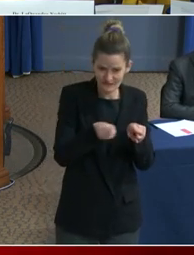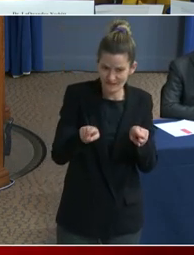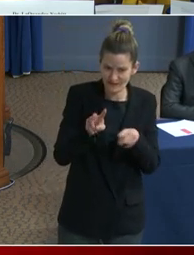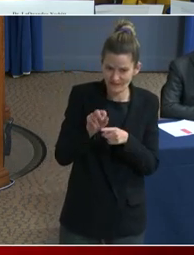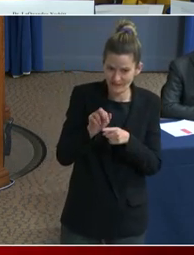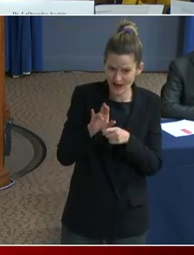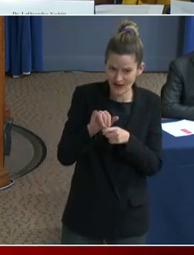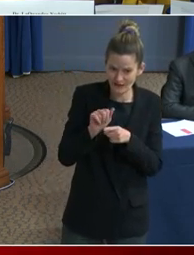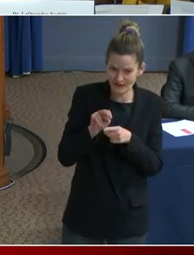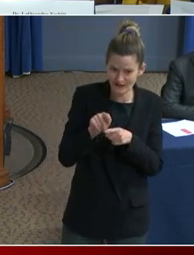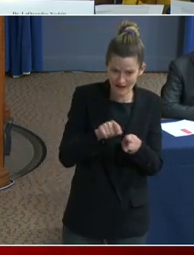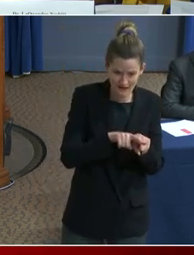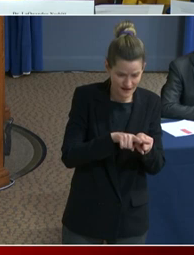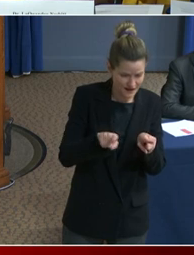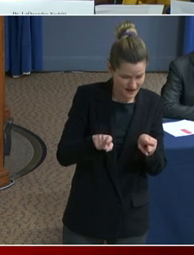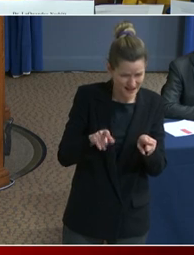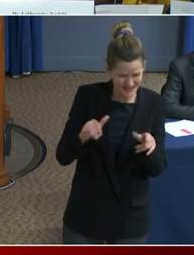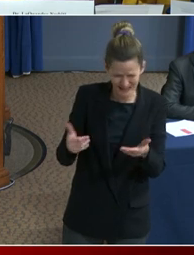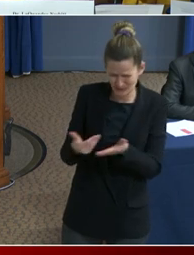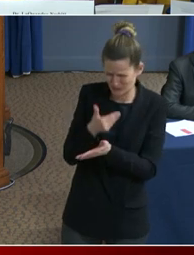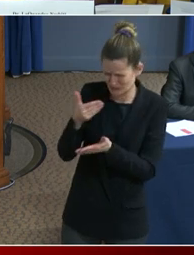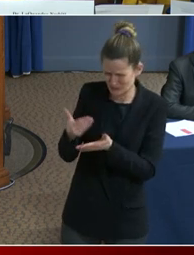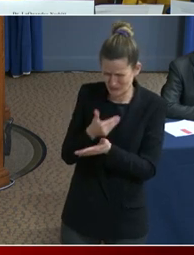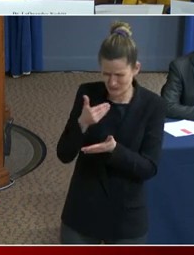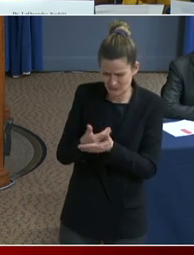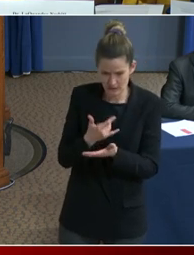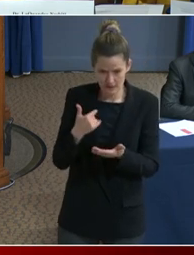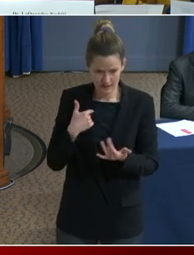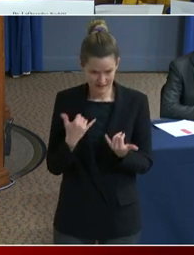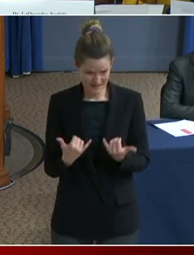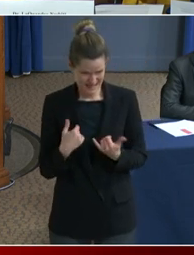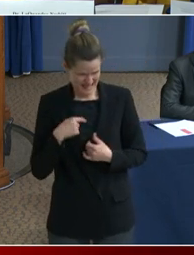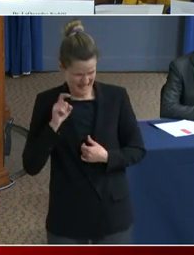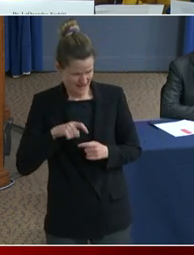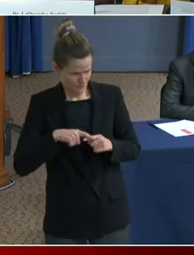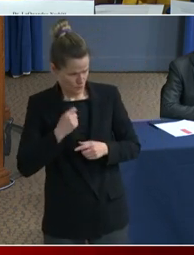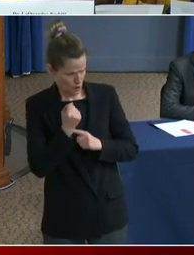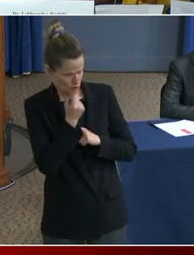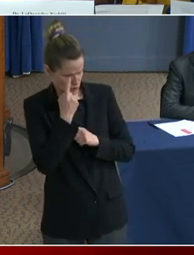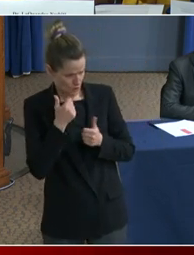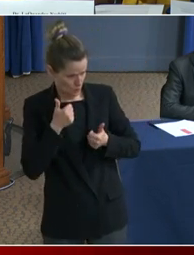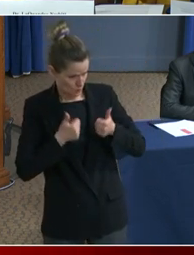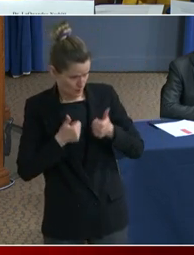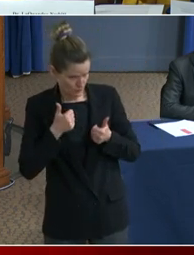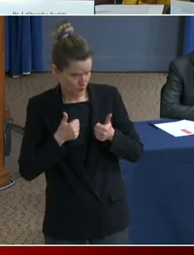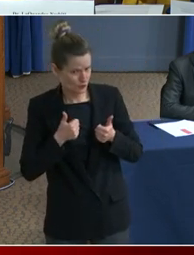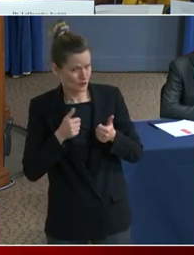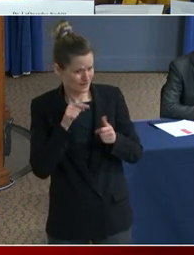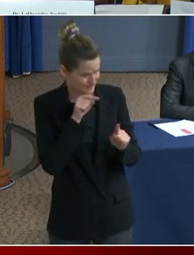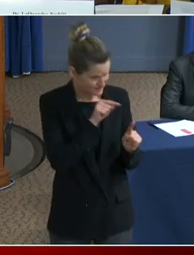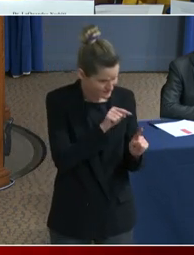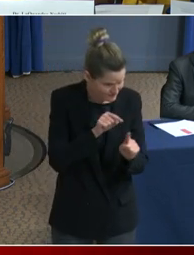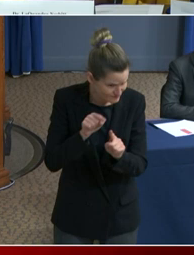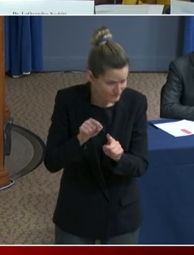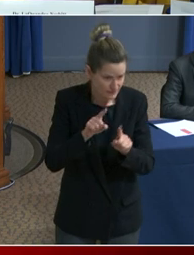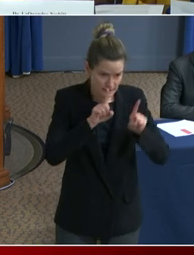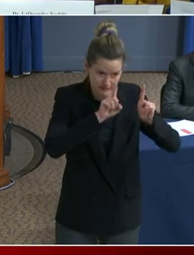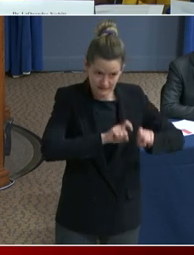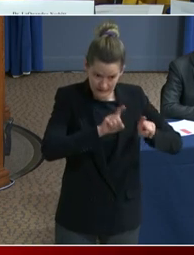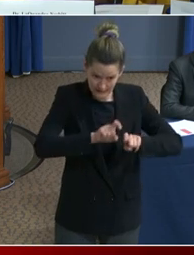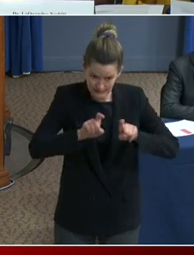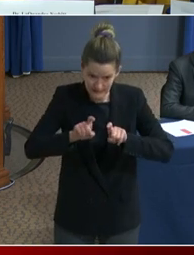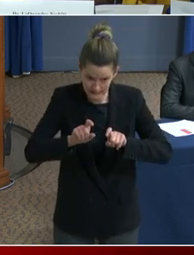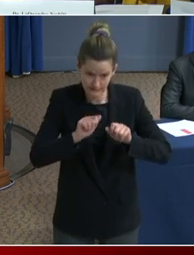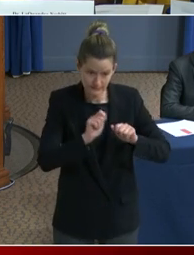thing that we have to be able to understand is whether or not those diagnostic tests, so when we talk about a